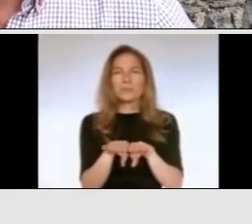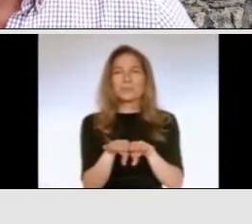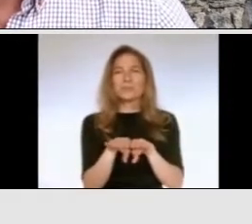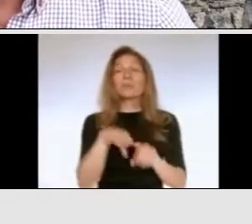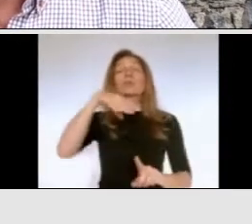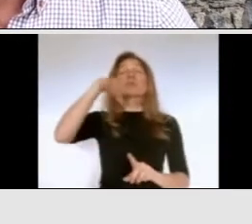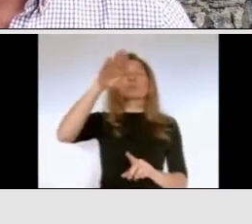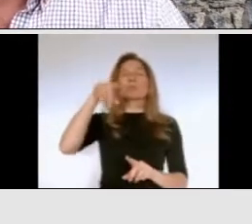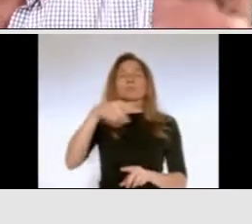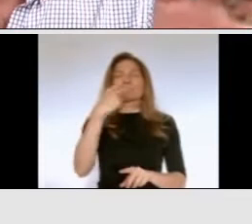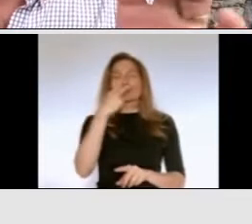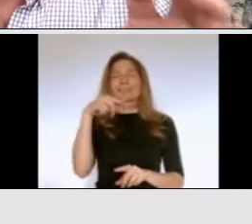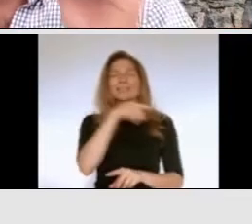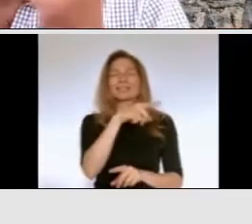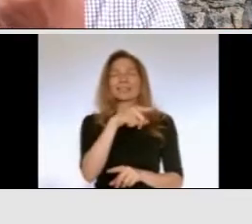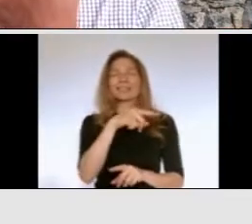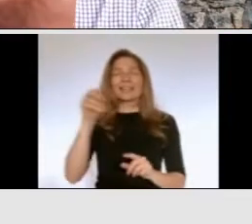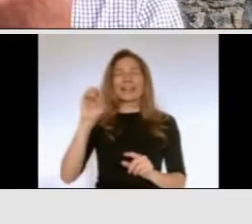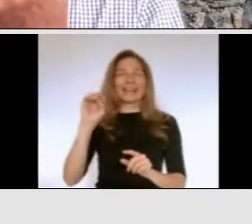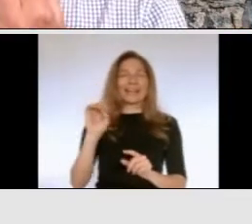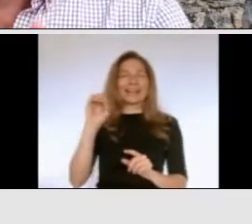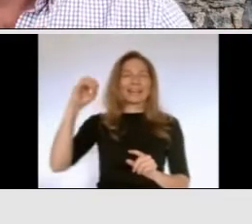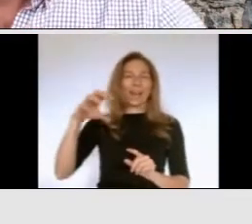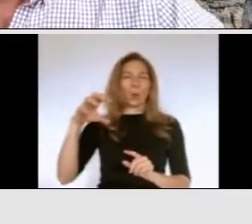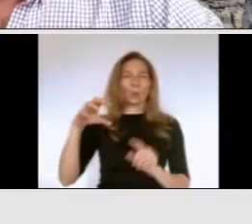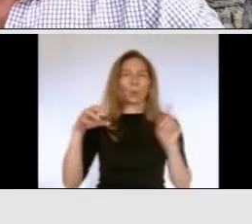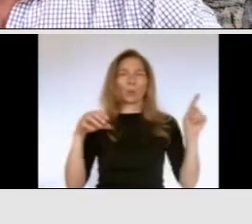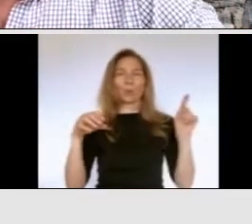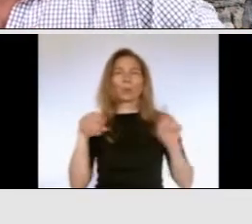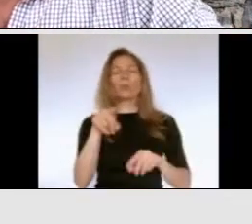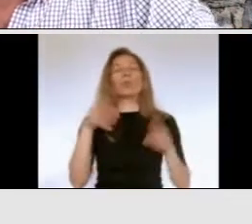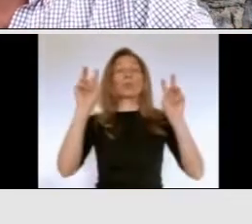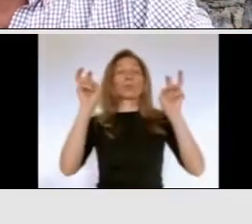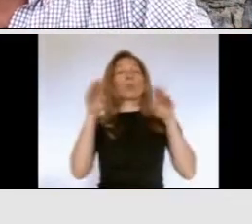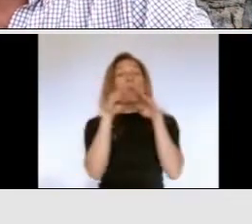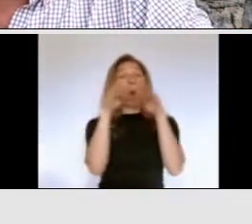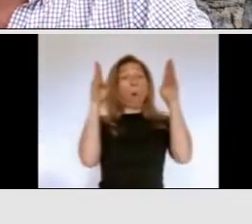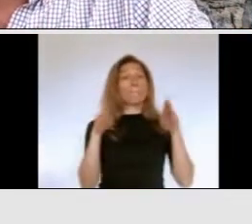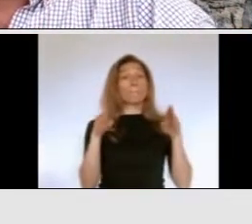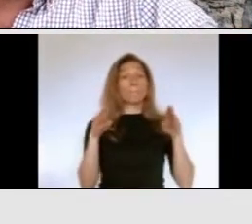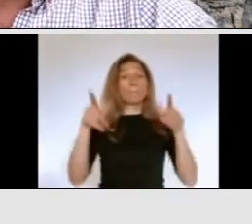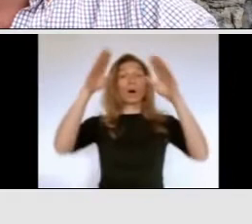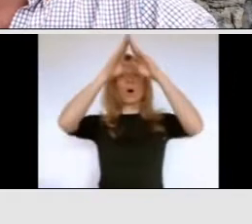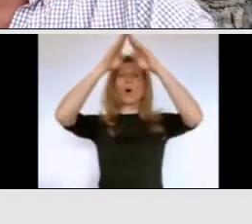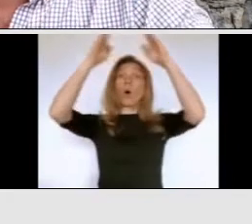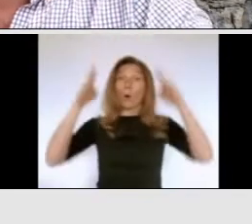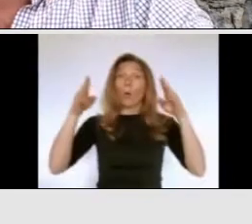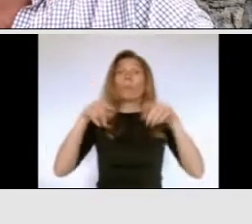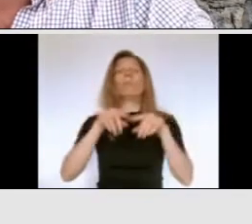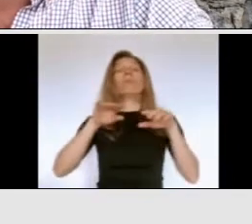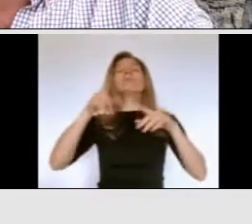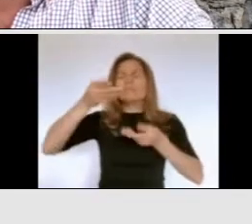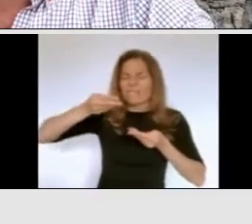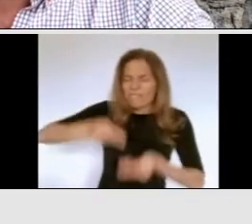together at the top, yellow, I have a diagram which is showing how the home feeds into the